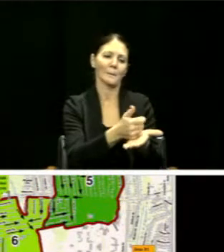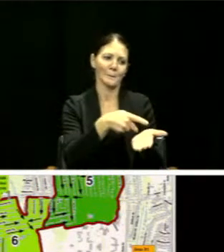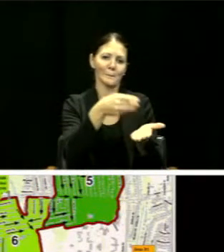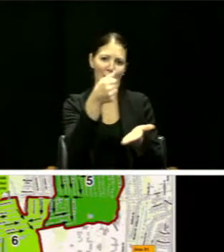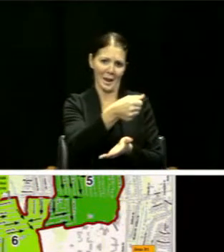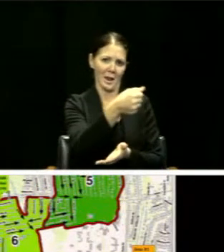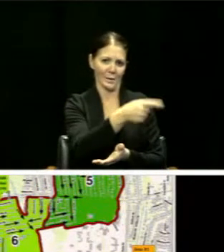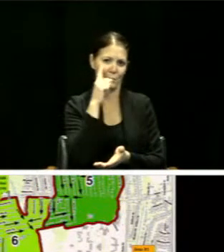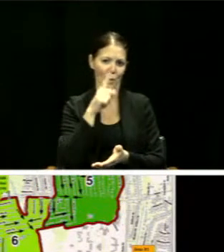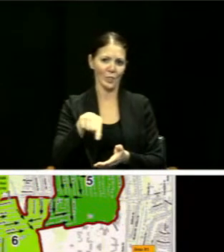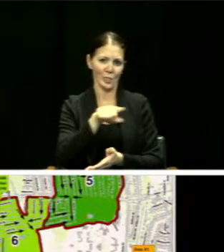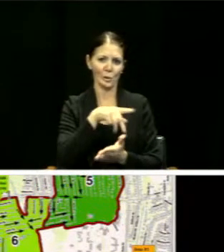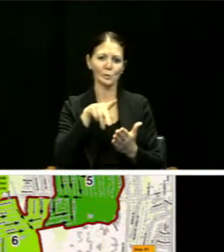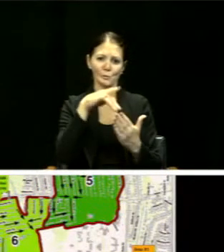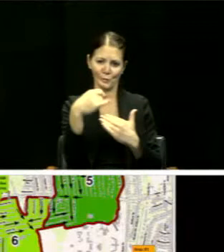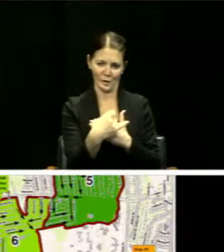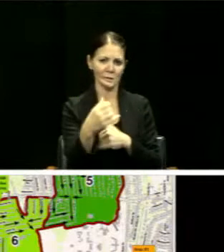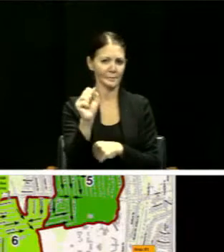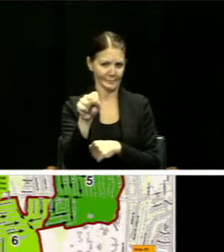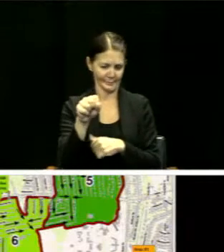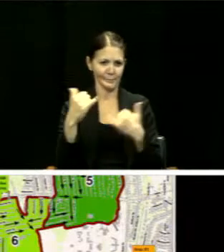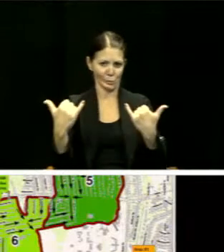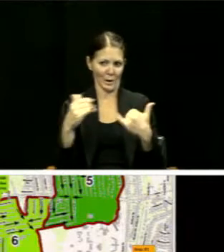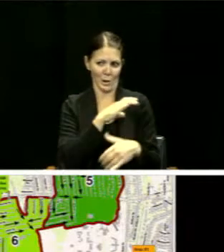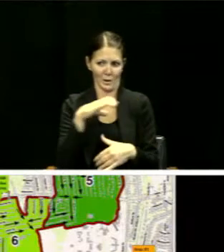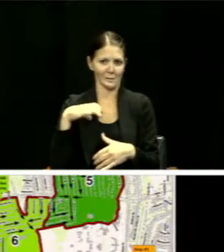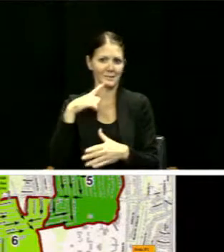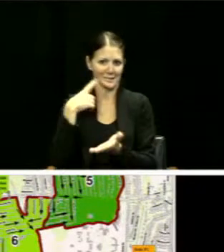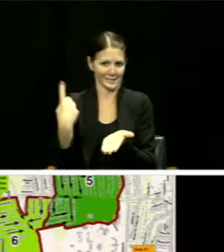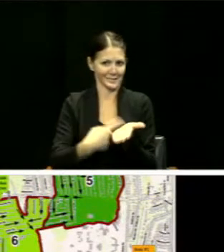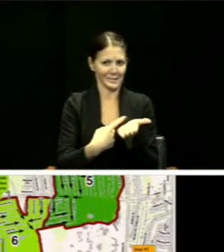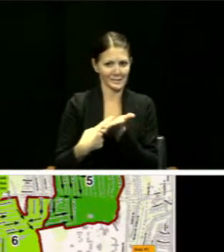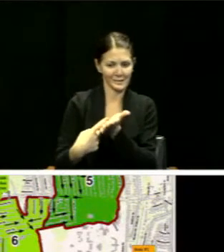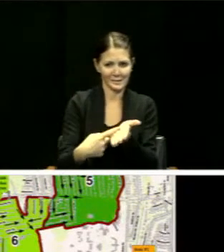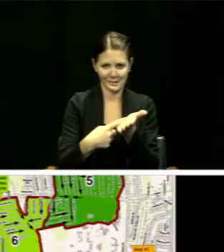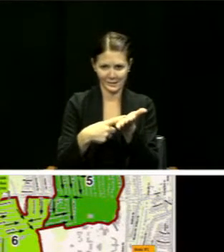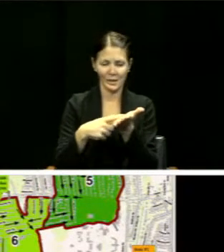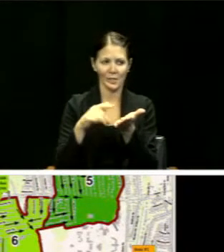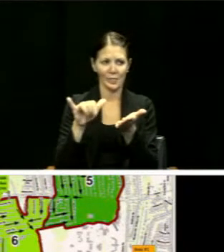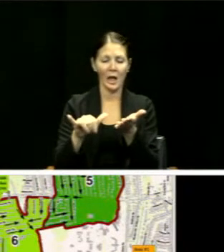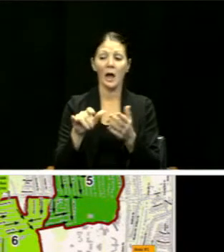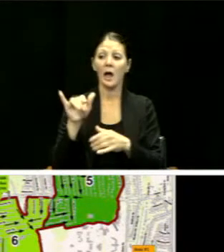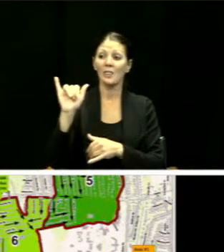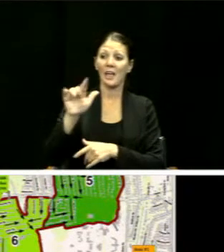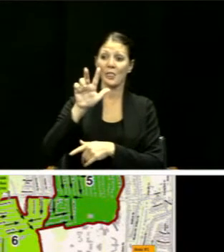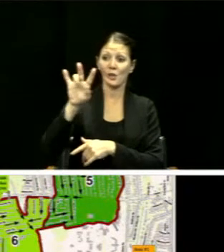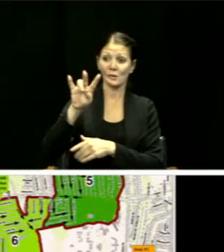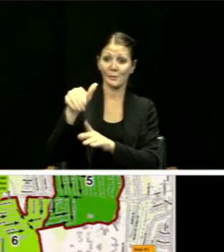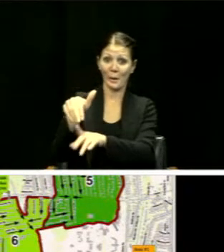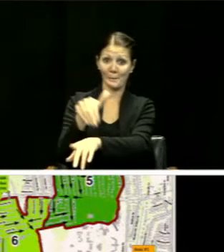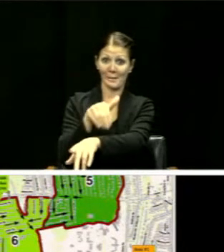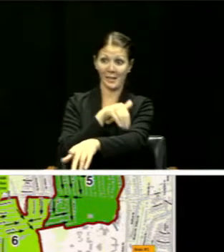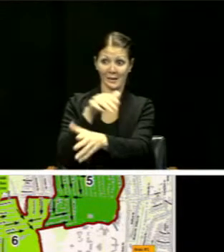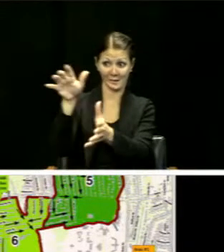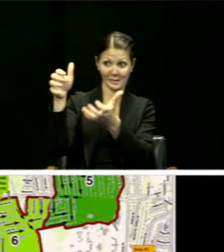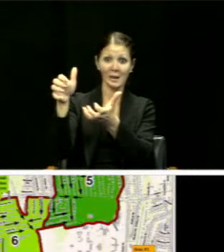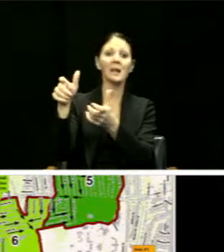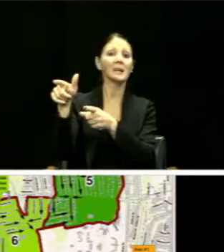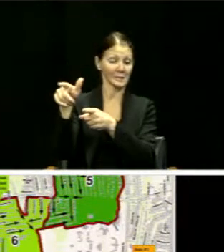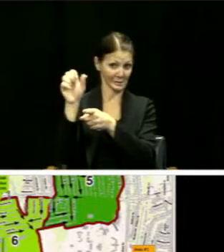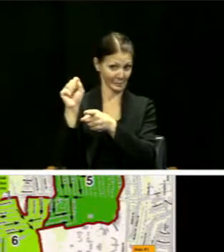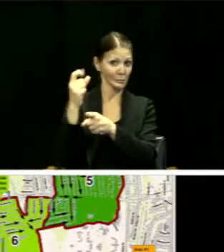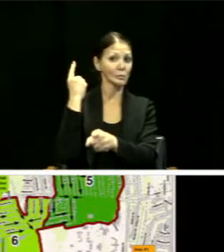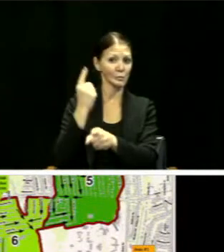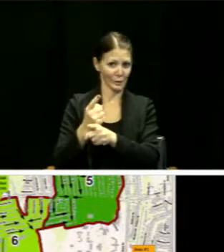projects. And so that's something the council is discussing right now. And the $37 million figure is accurate.